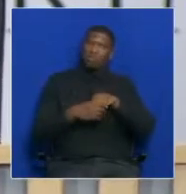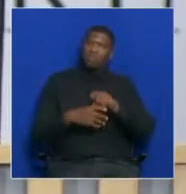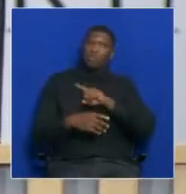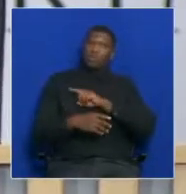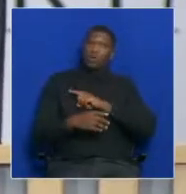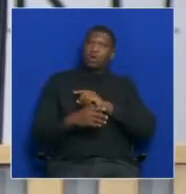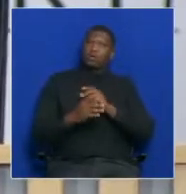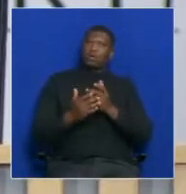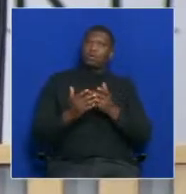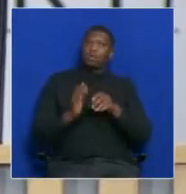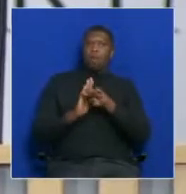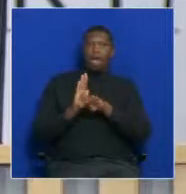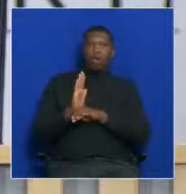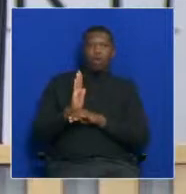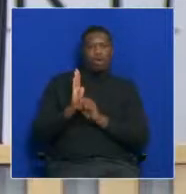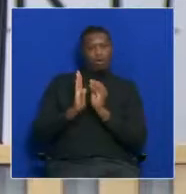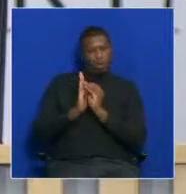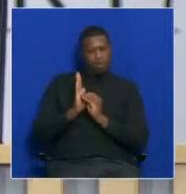followed to the letter.